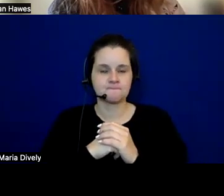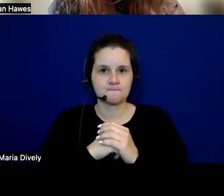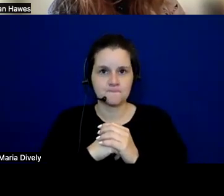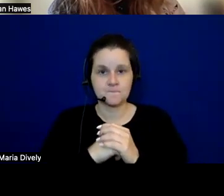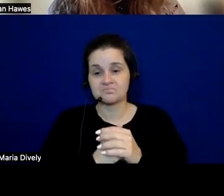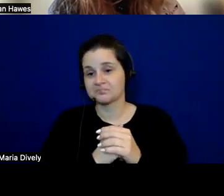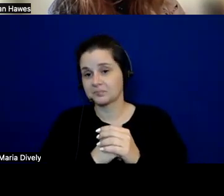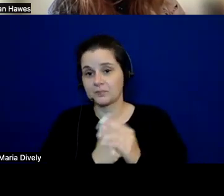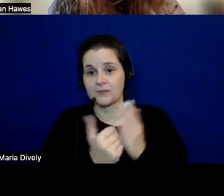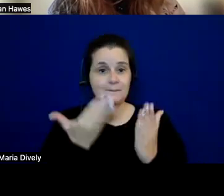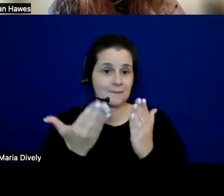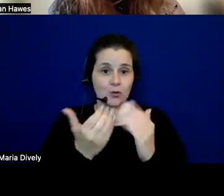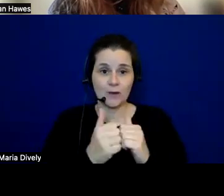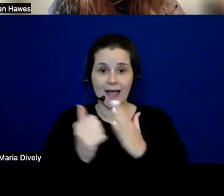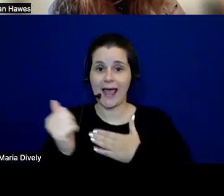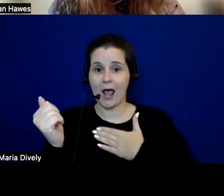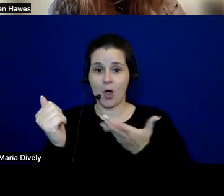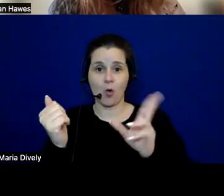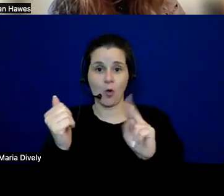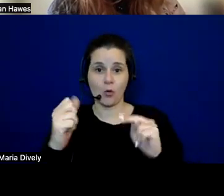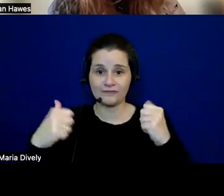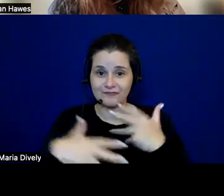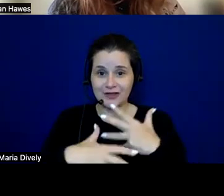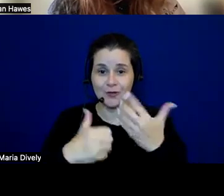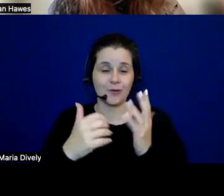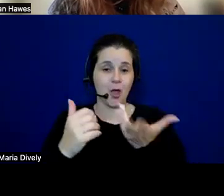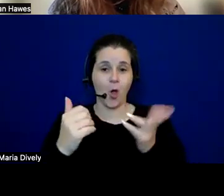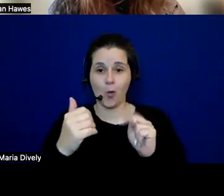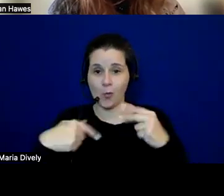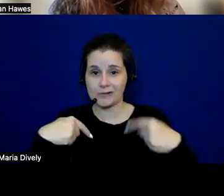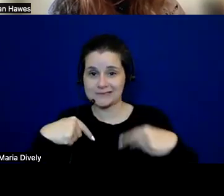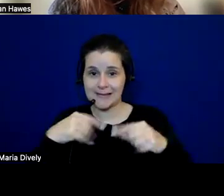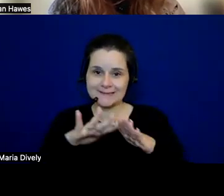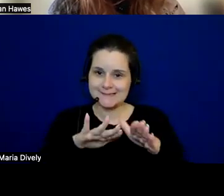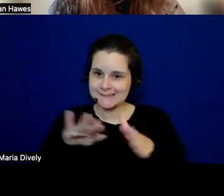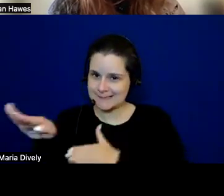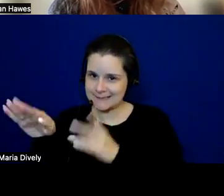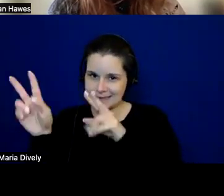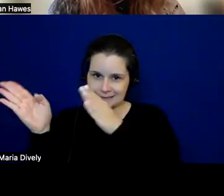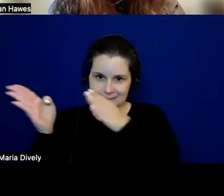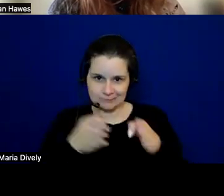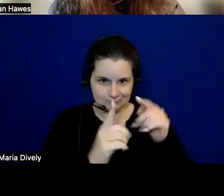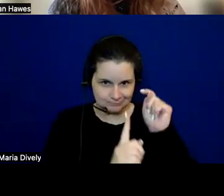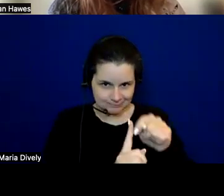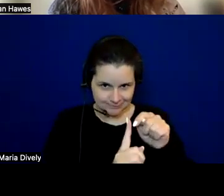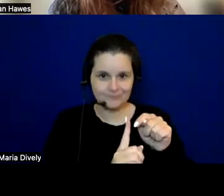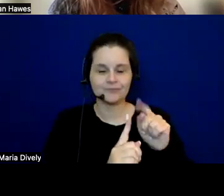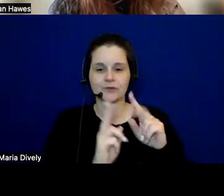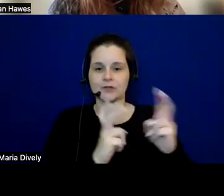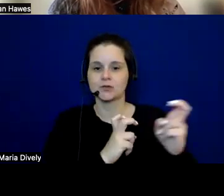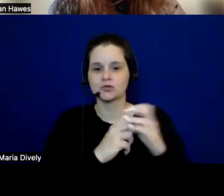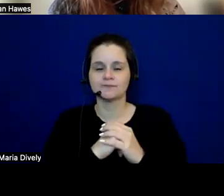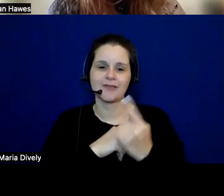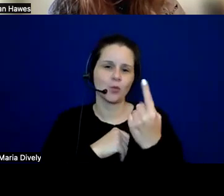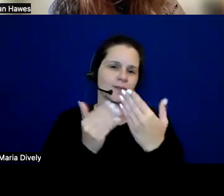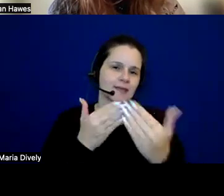maybe with setting aside our own fear or anxiety, let's dig into this. And I think one thing you touched